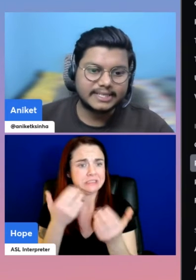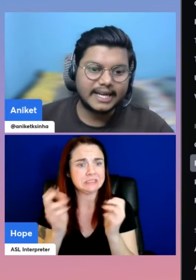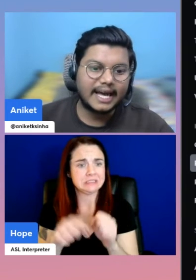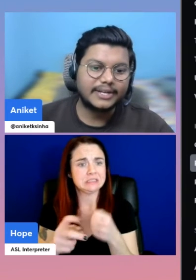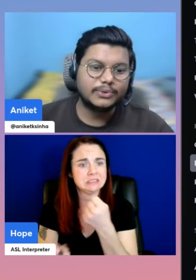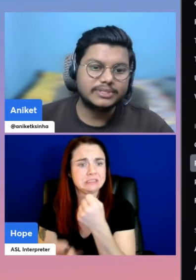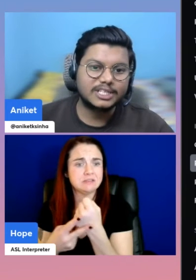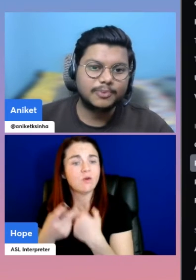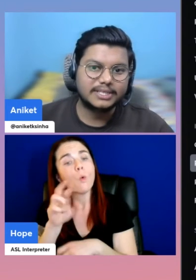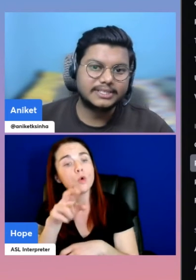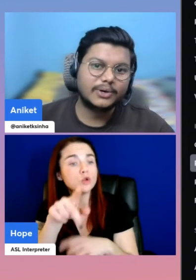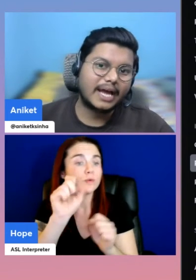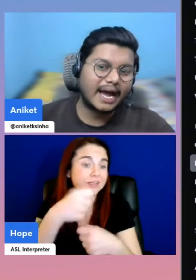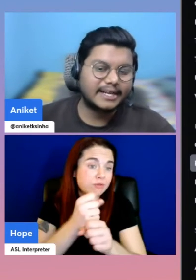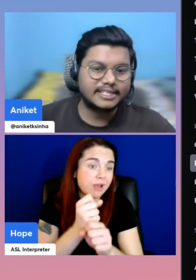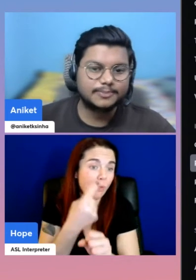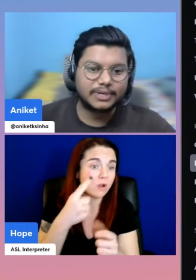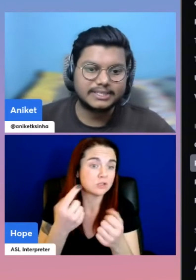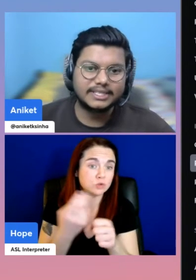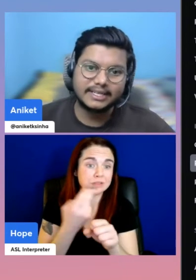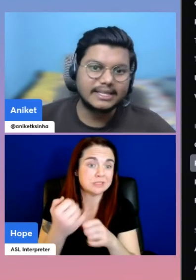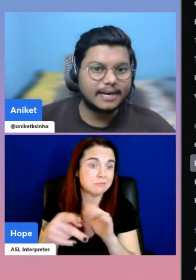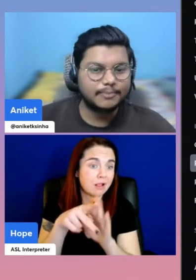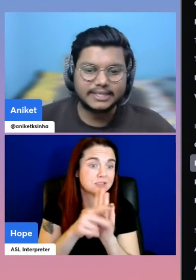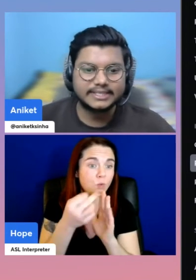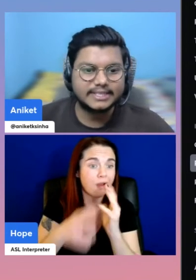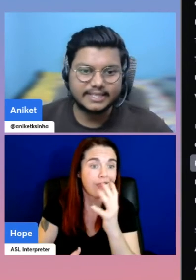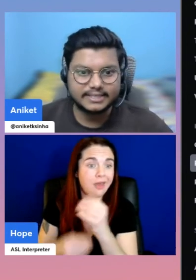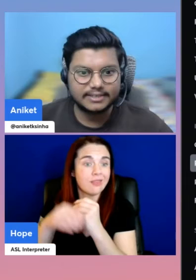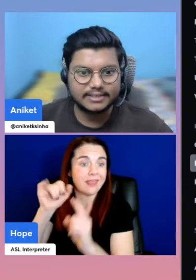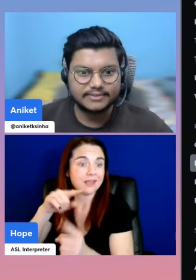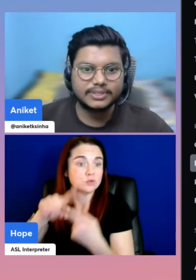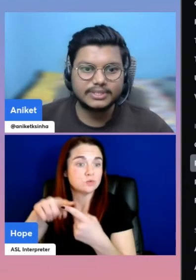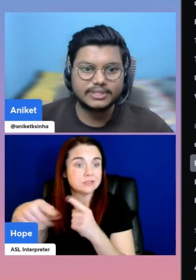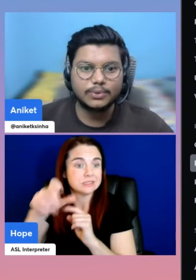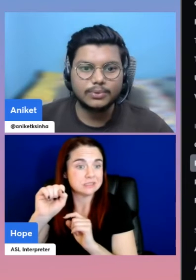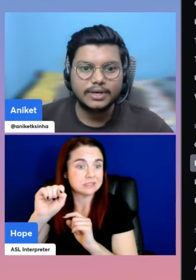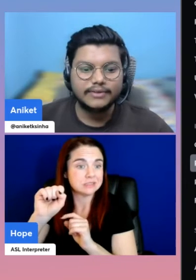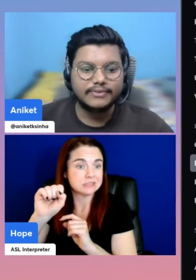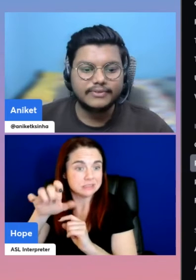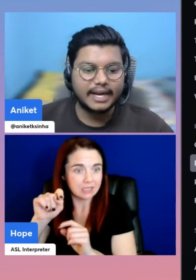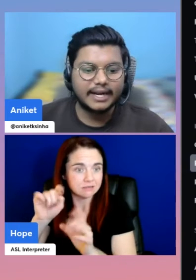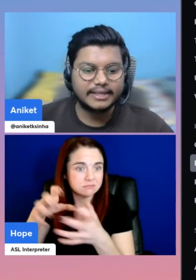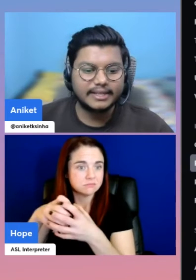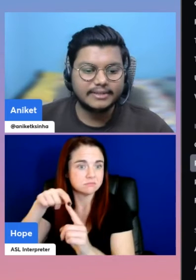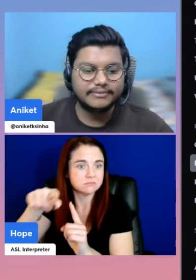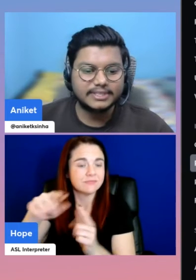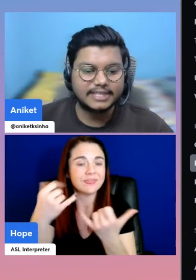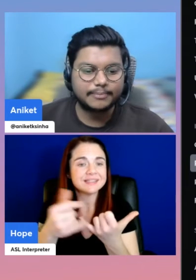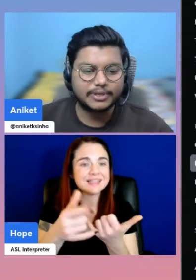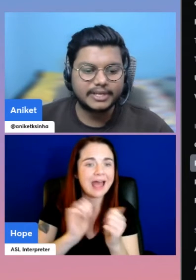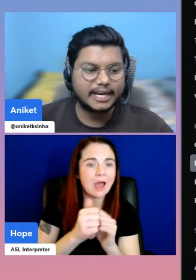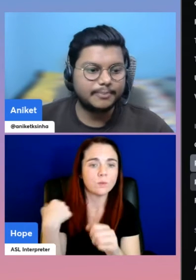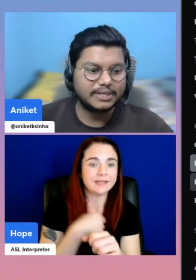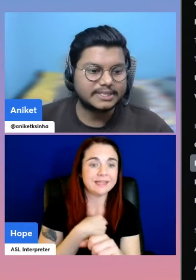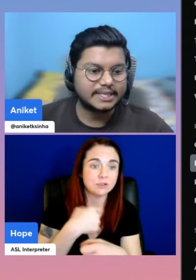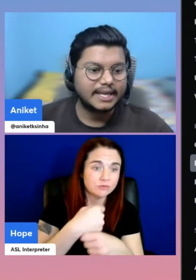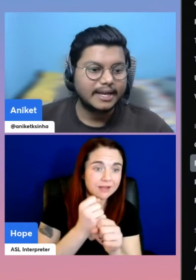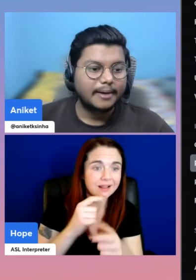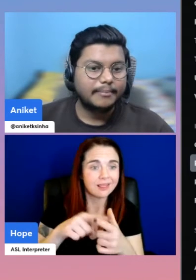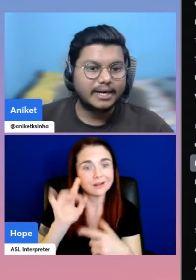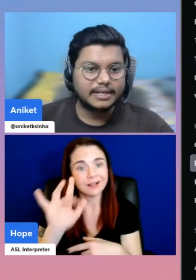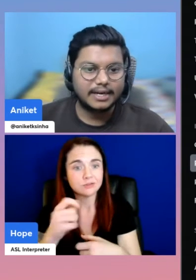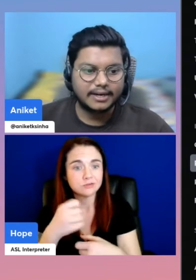policy set and use this policy or add this policy in that policy set itself. So this is how we create it, and then we just tap on create